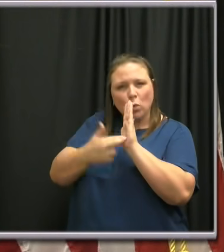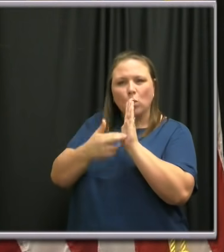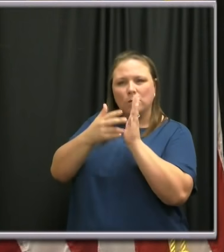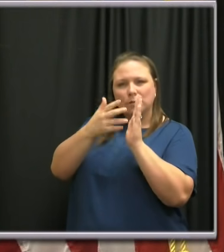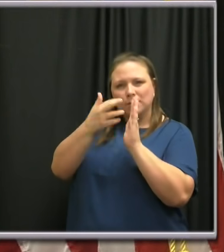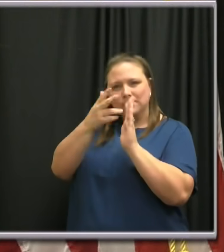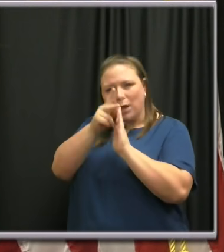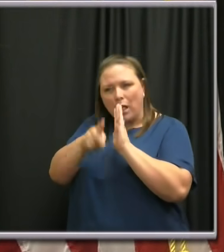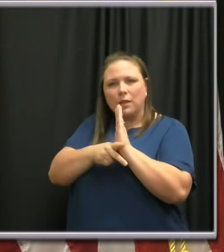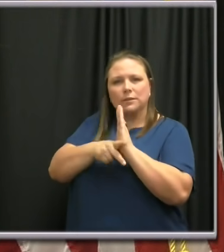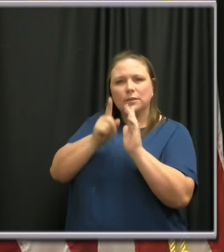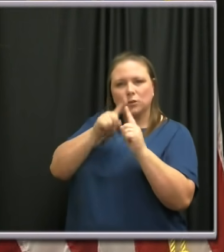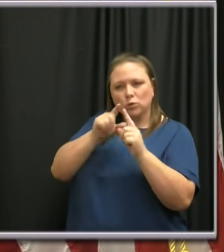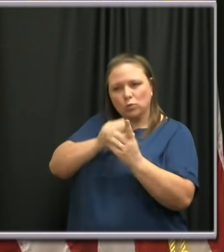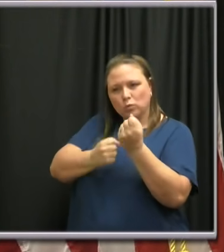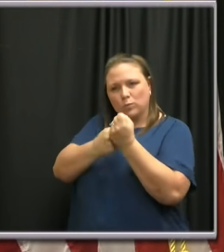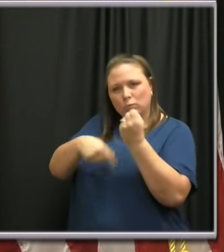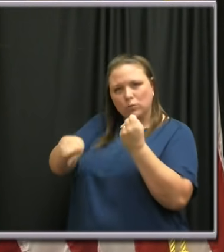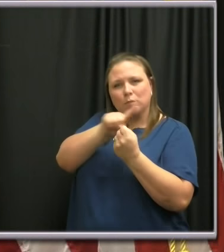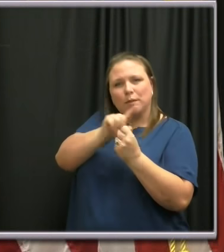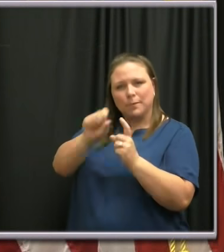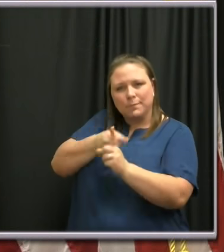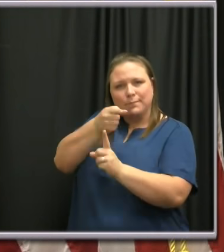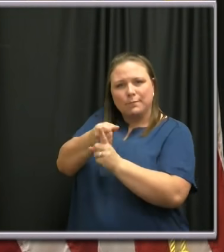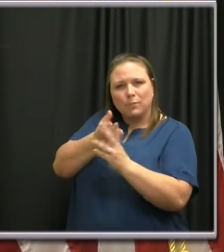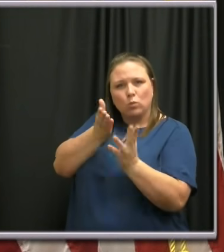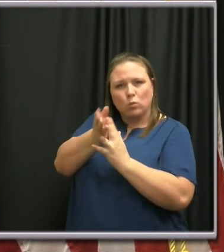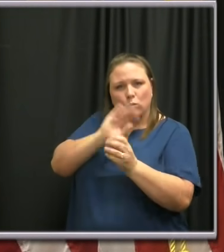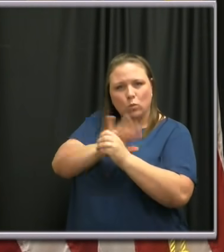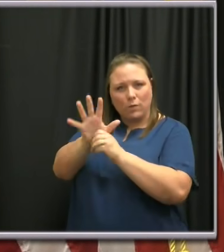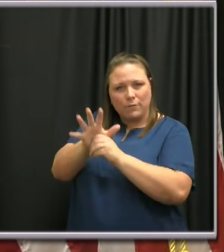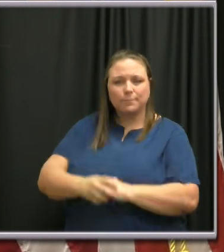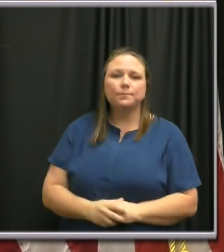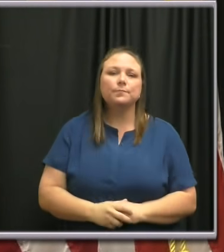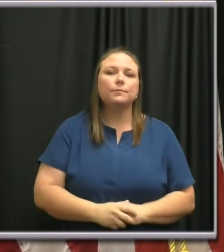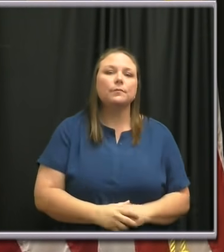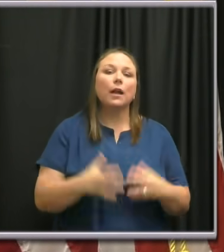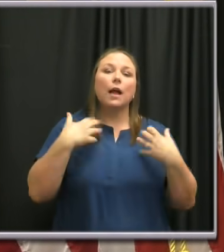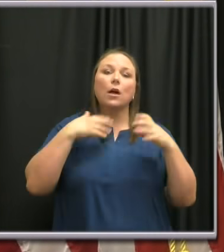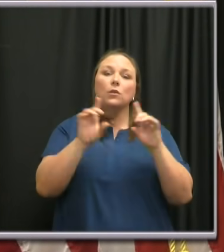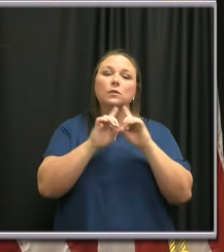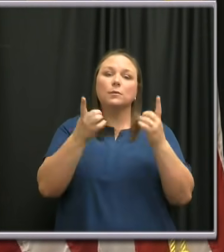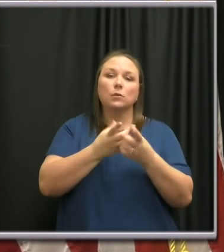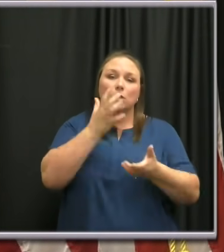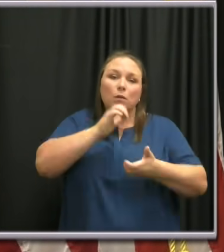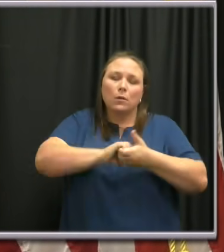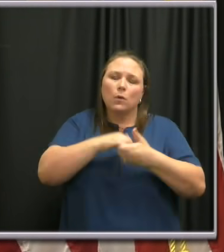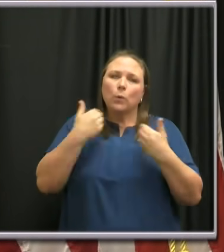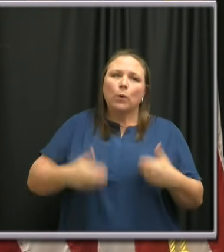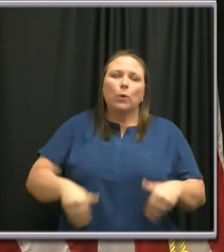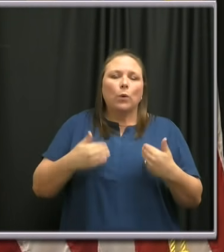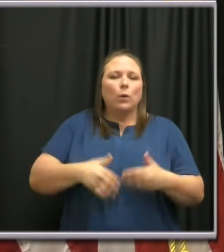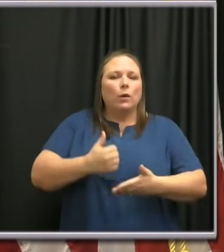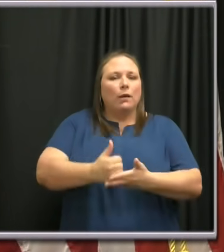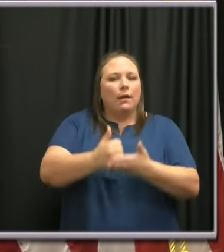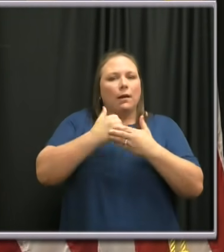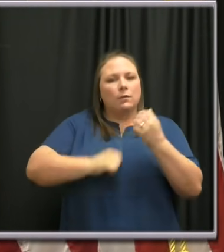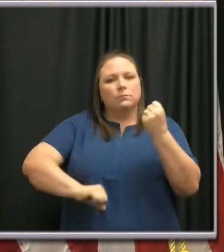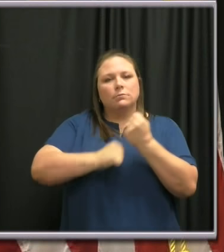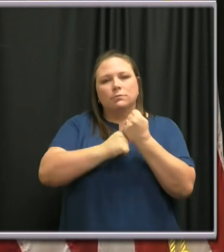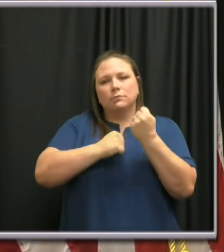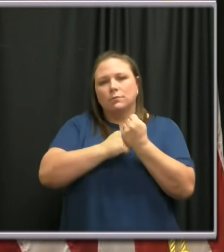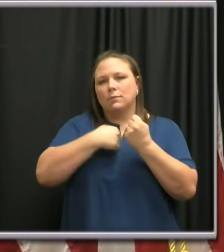more heavily impacted communities through COVID. The health department's partnerships are the backbone to our public health